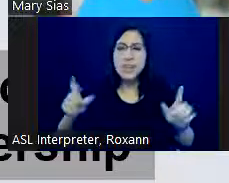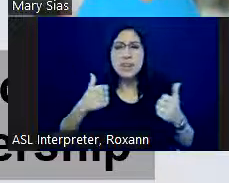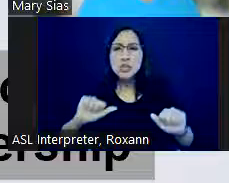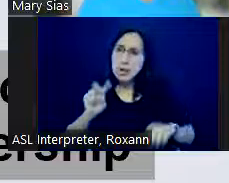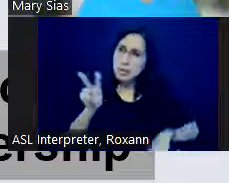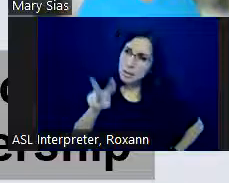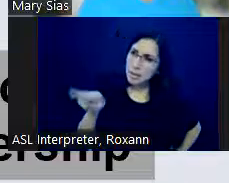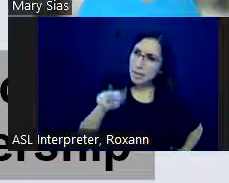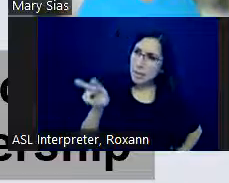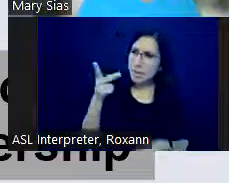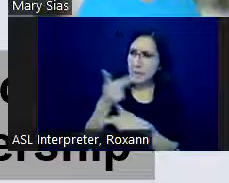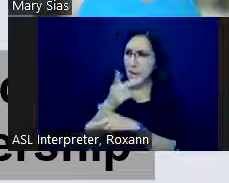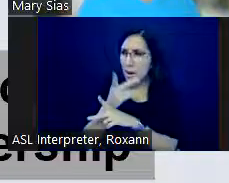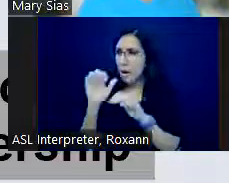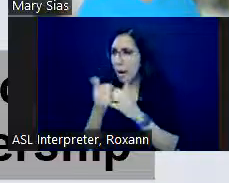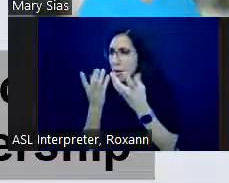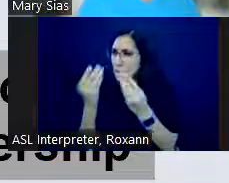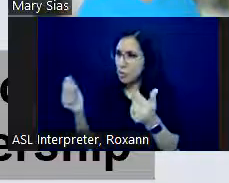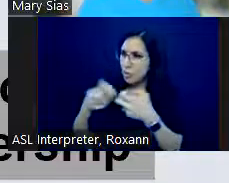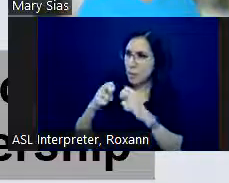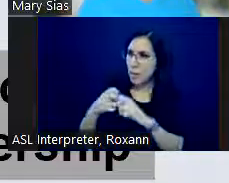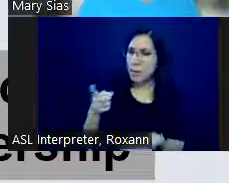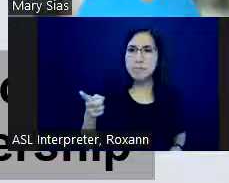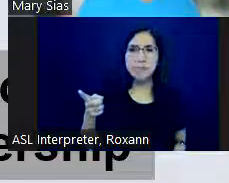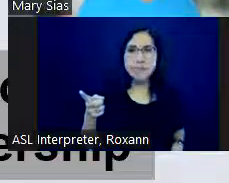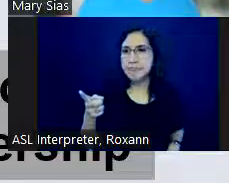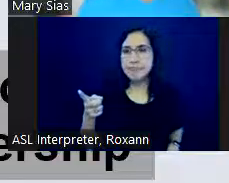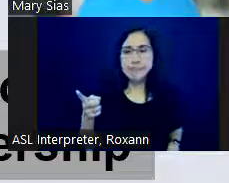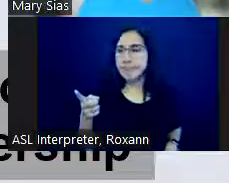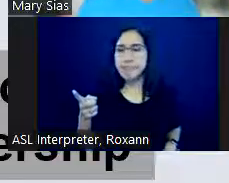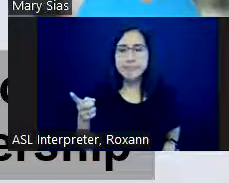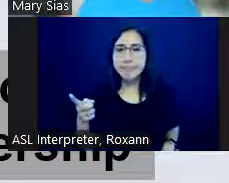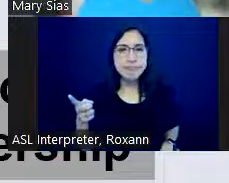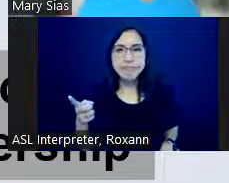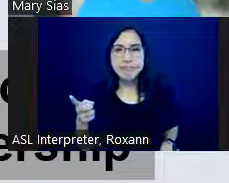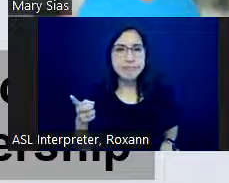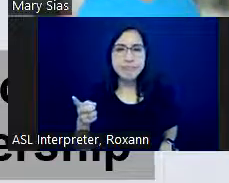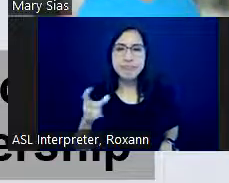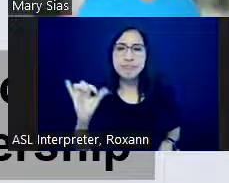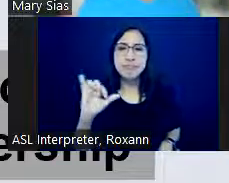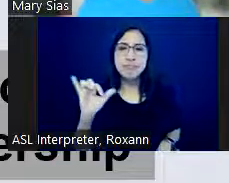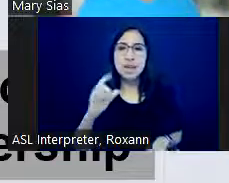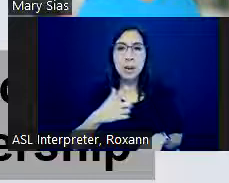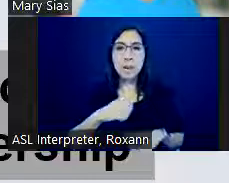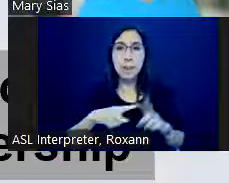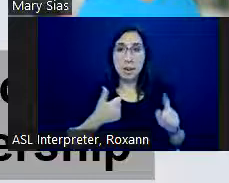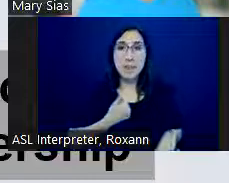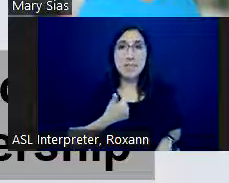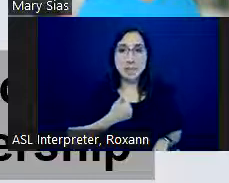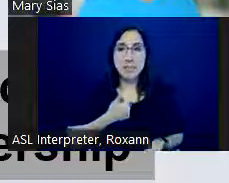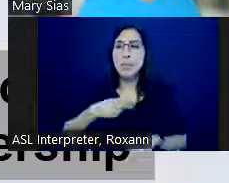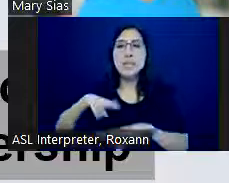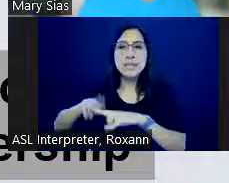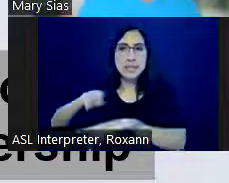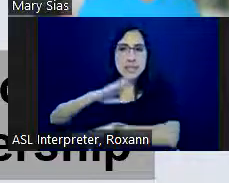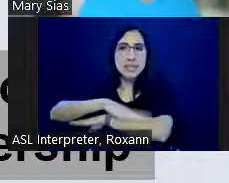the issue alone. I'm going to sit in this desk by myself because that's